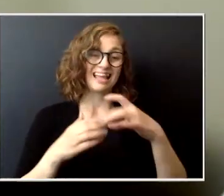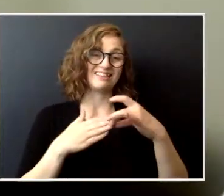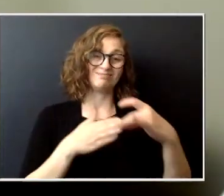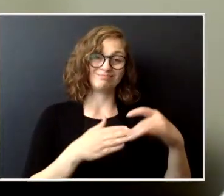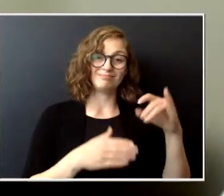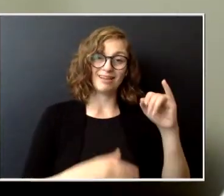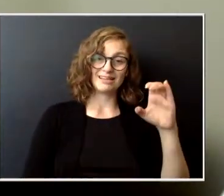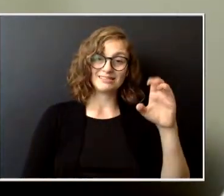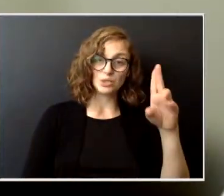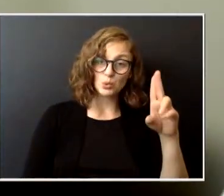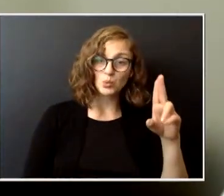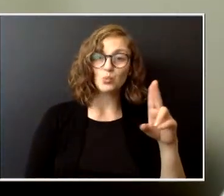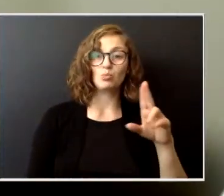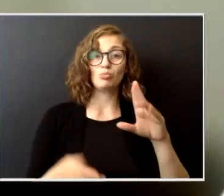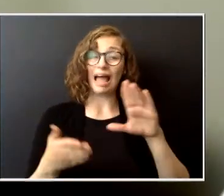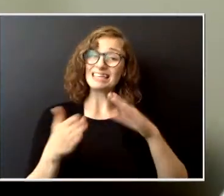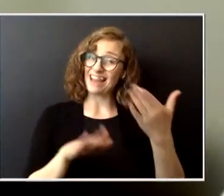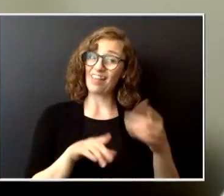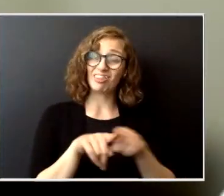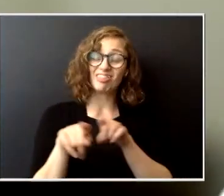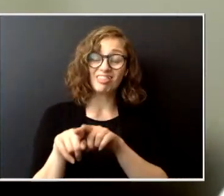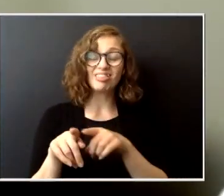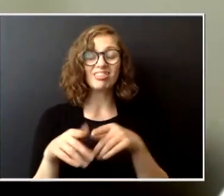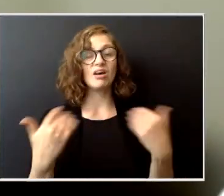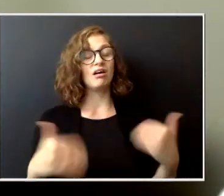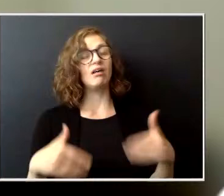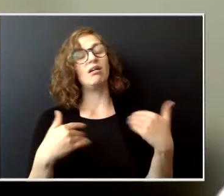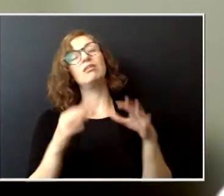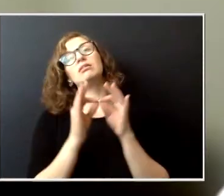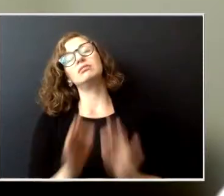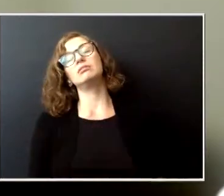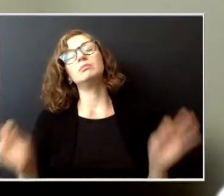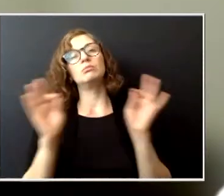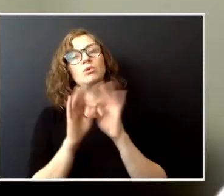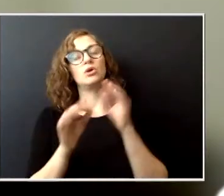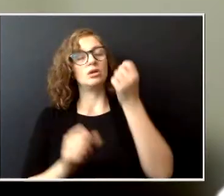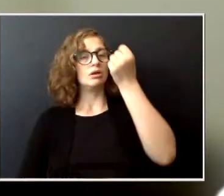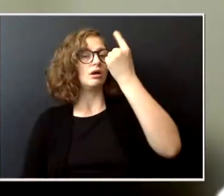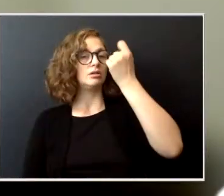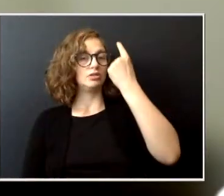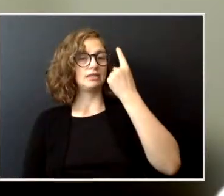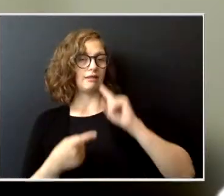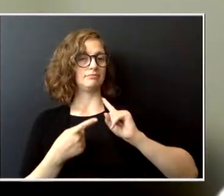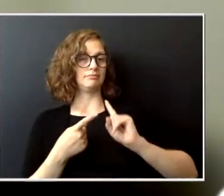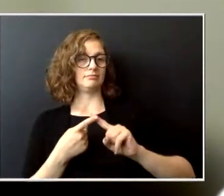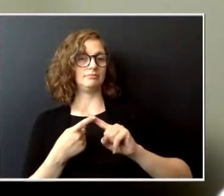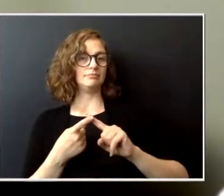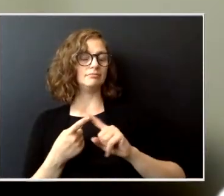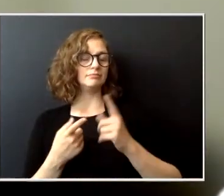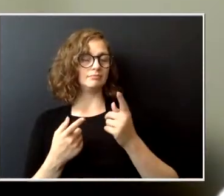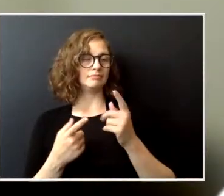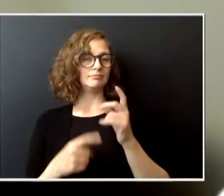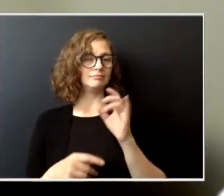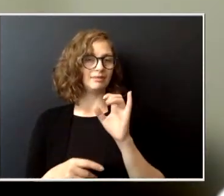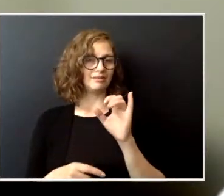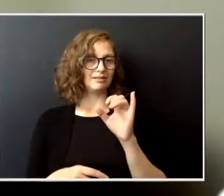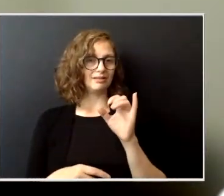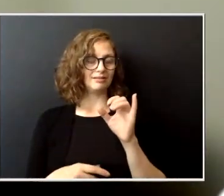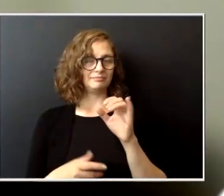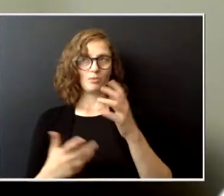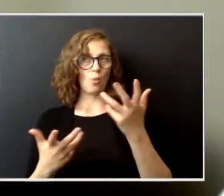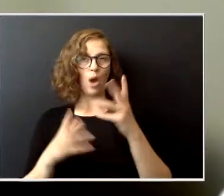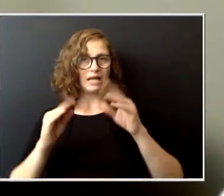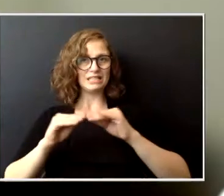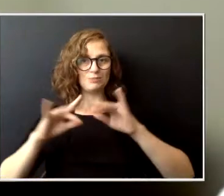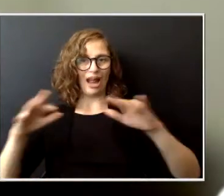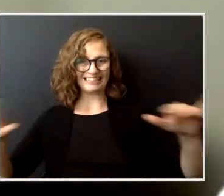as well. So it is vitally important to understand, number one, about this vector that spreads this virus, but